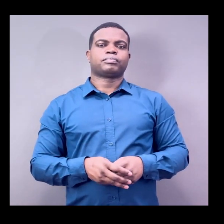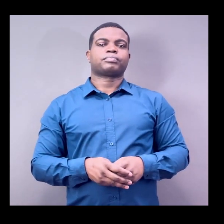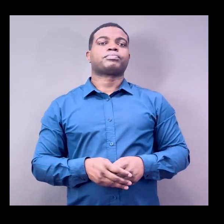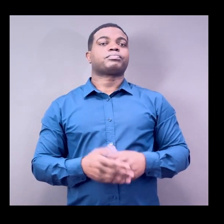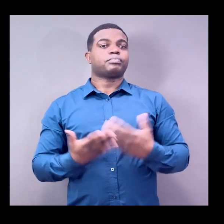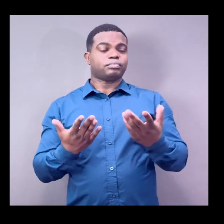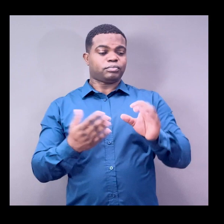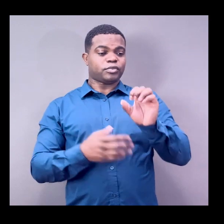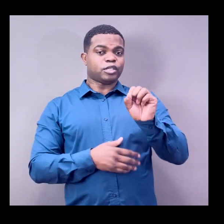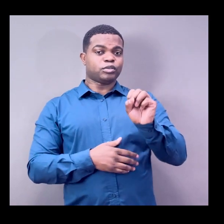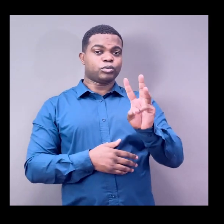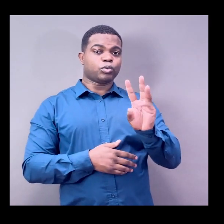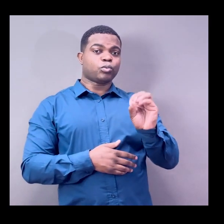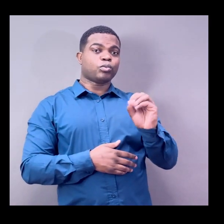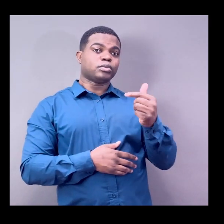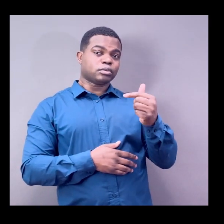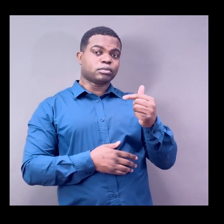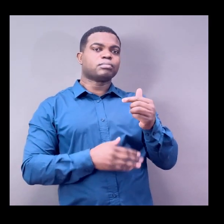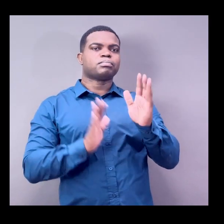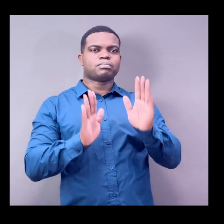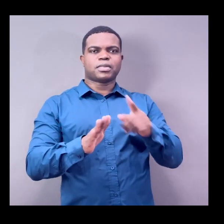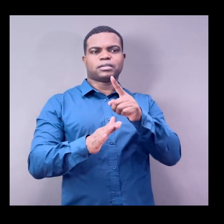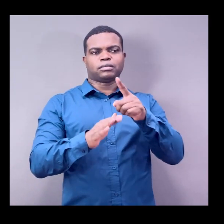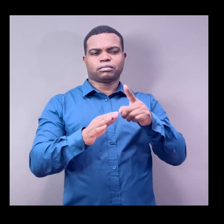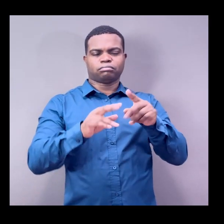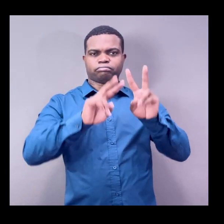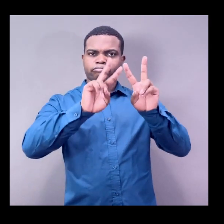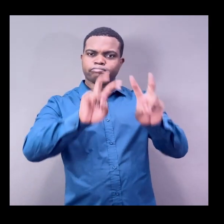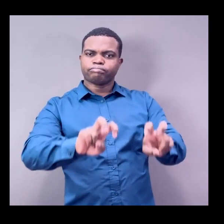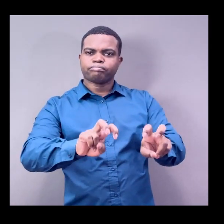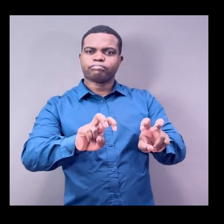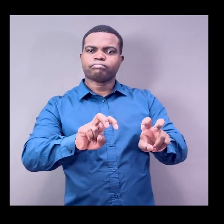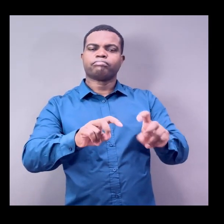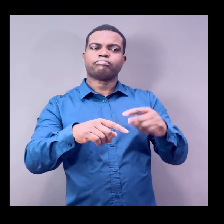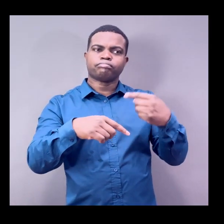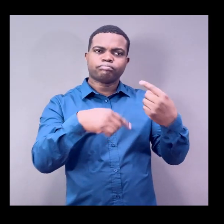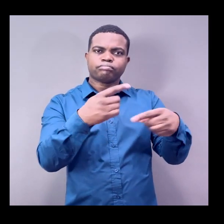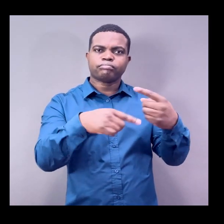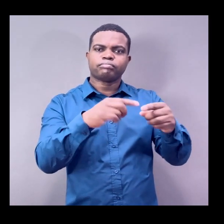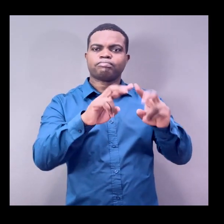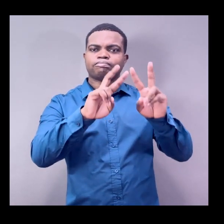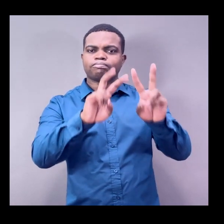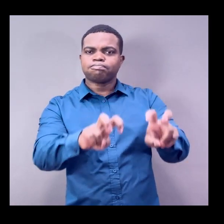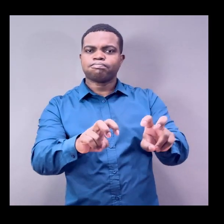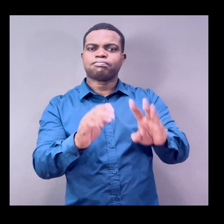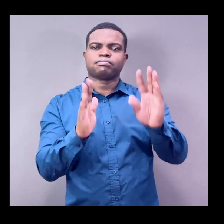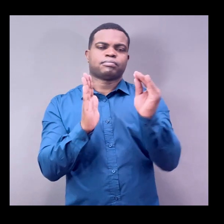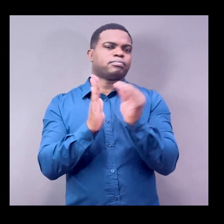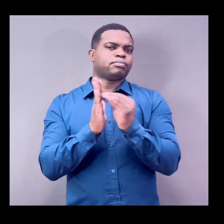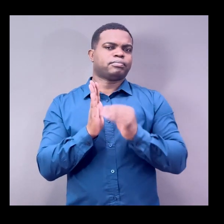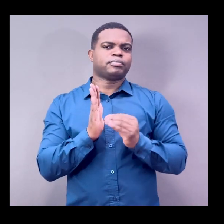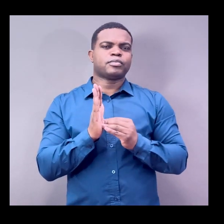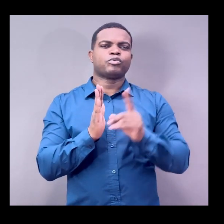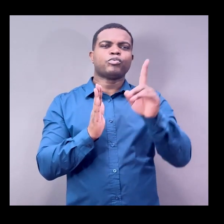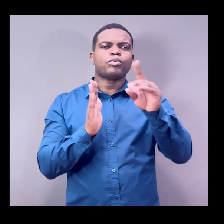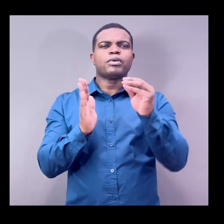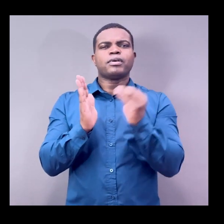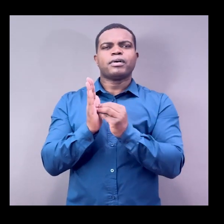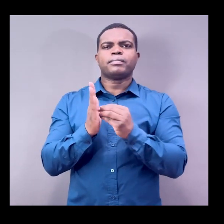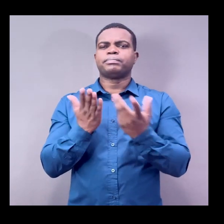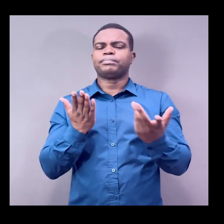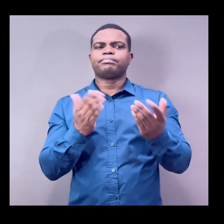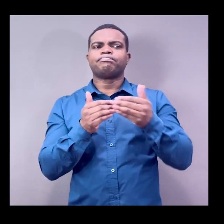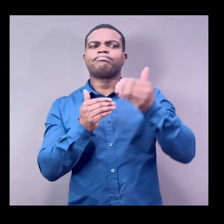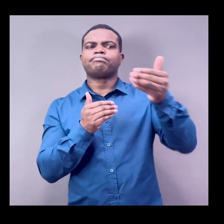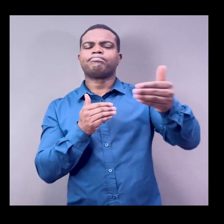You are also going to be conducting SWOT analysis. So here you are going to be writing how you are going to be conducting your